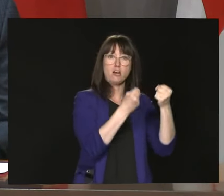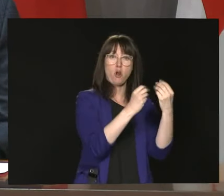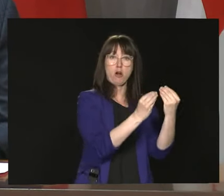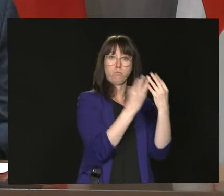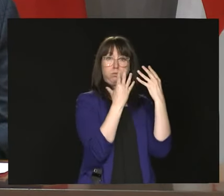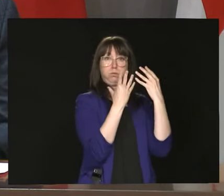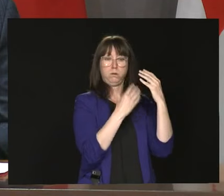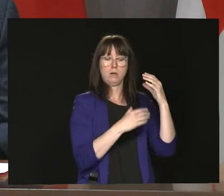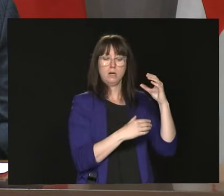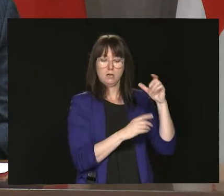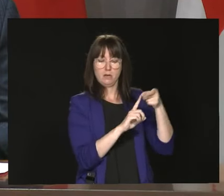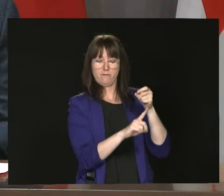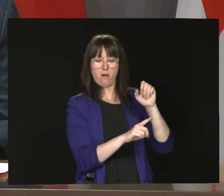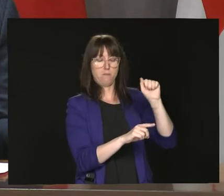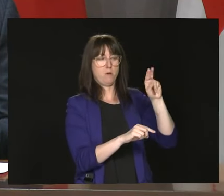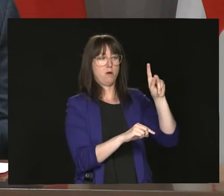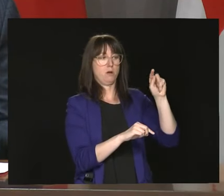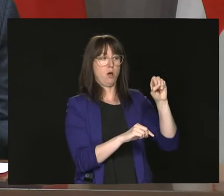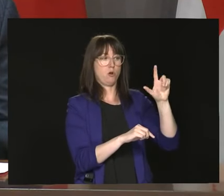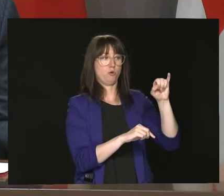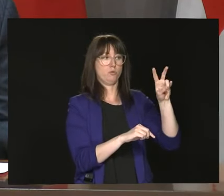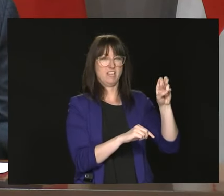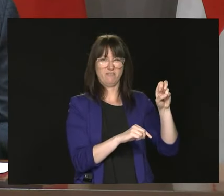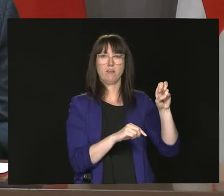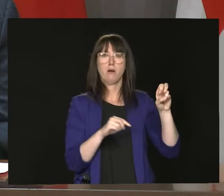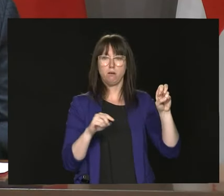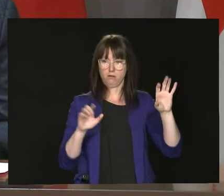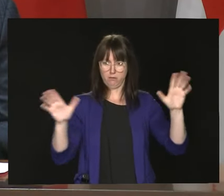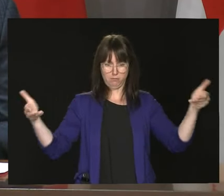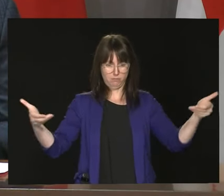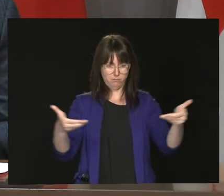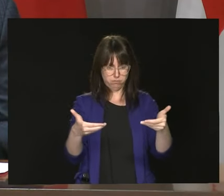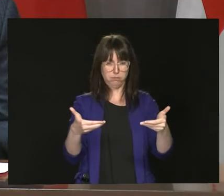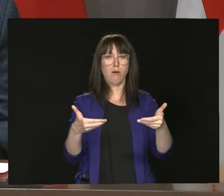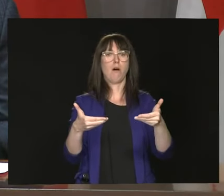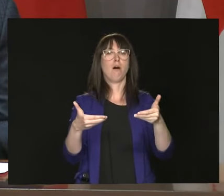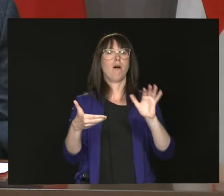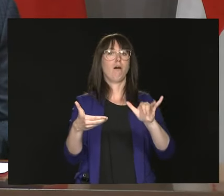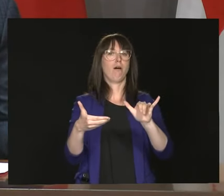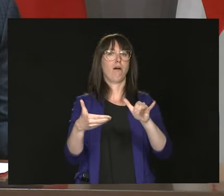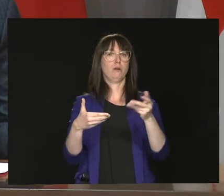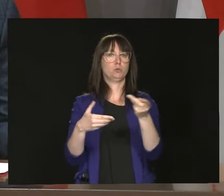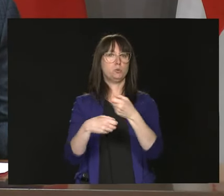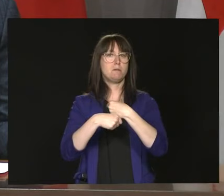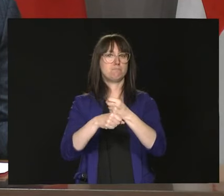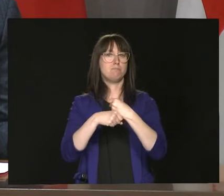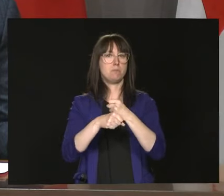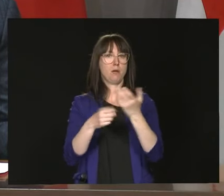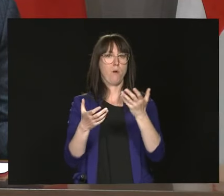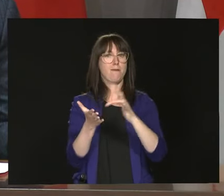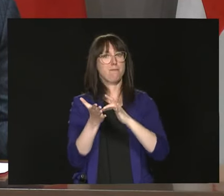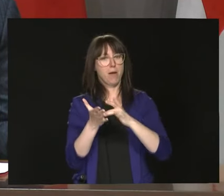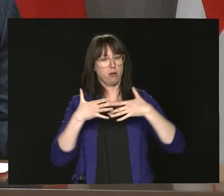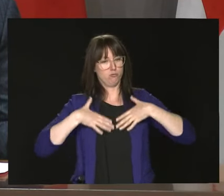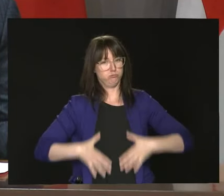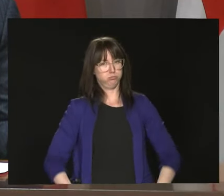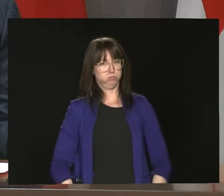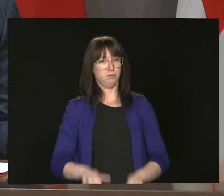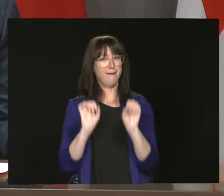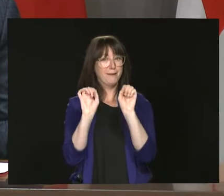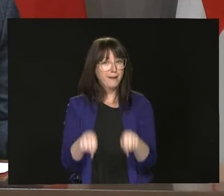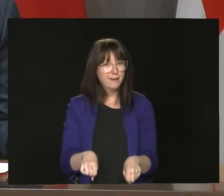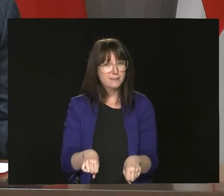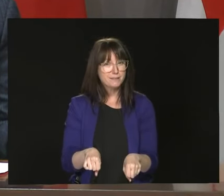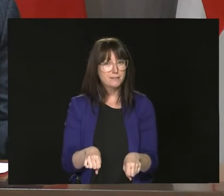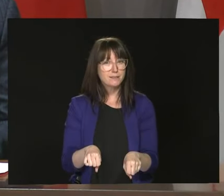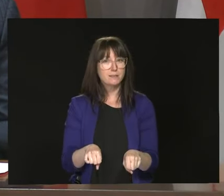requirements necessary to use in the manufacturing of medical-grade gowns. By connecting these two firms